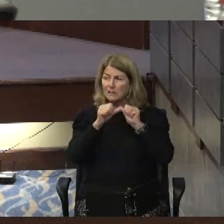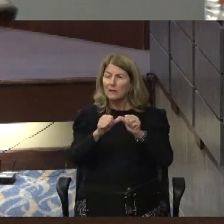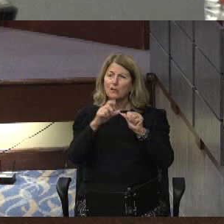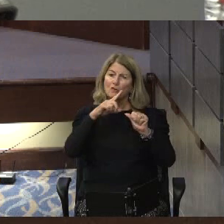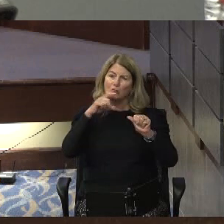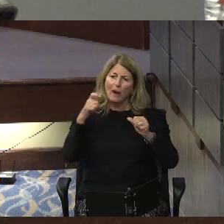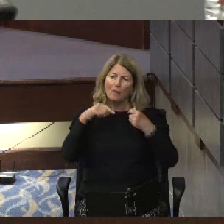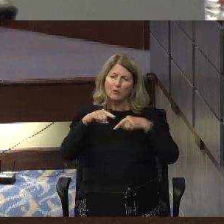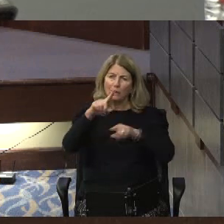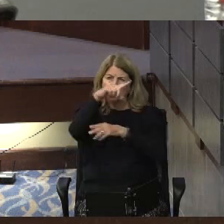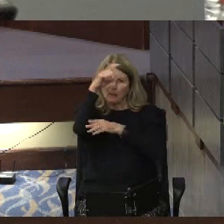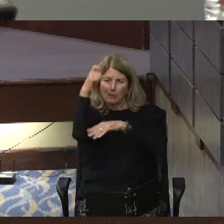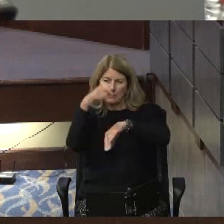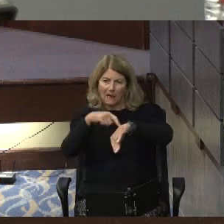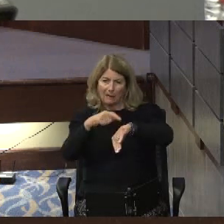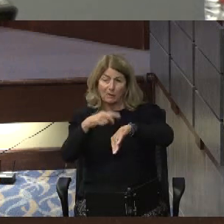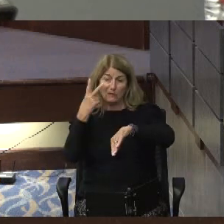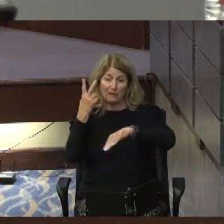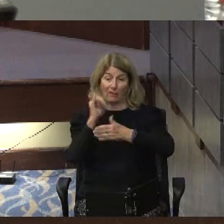see that lake level decline.